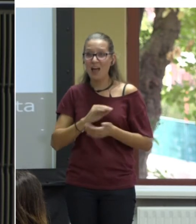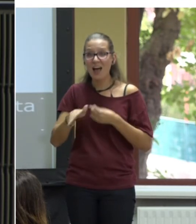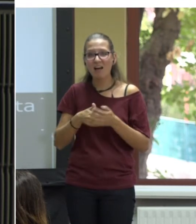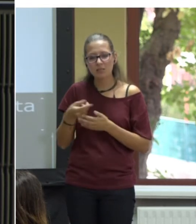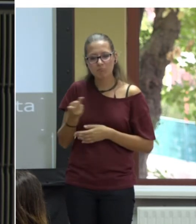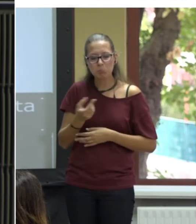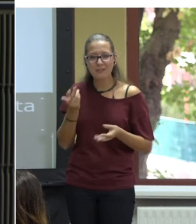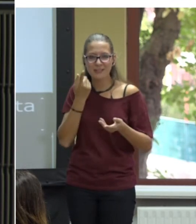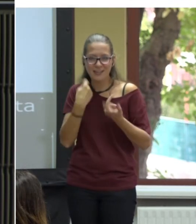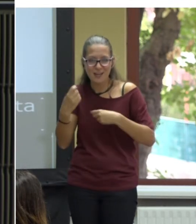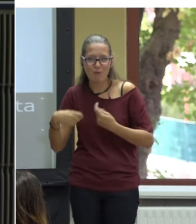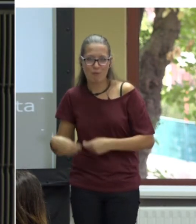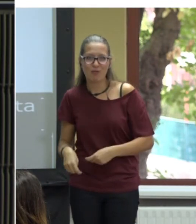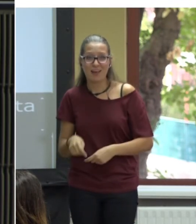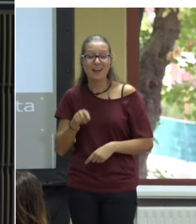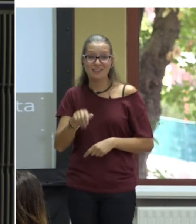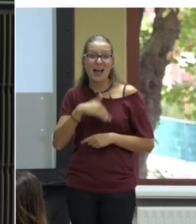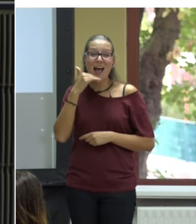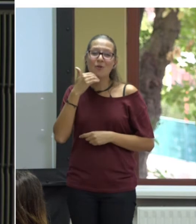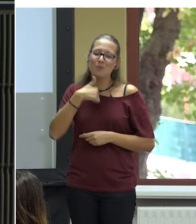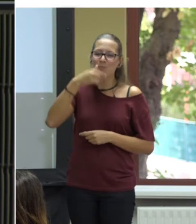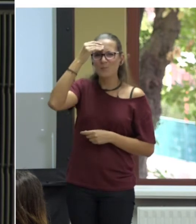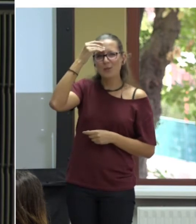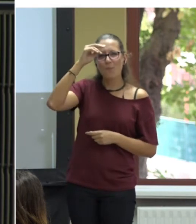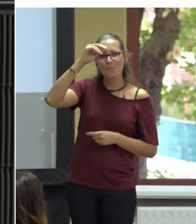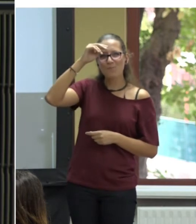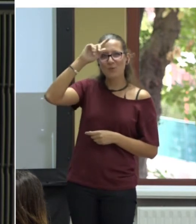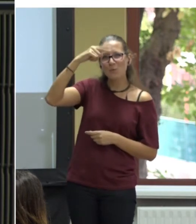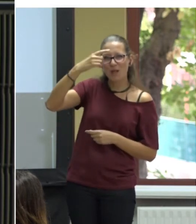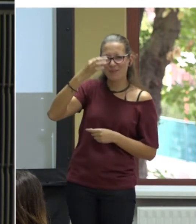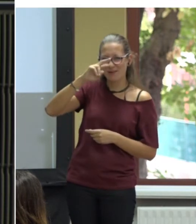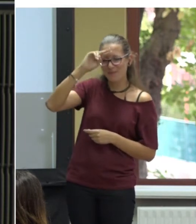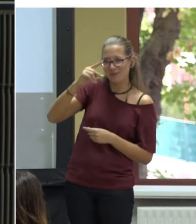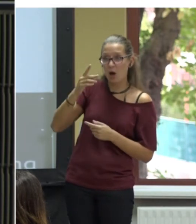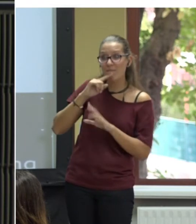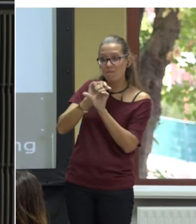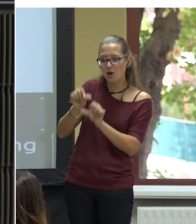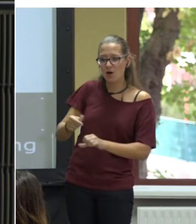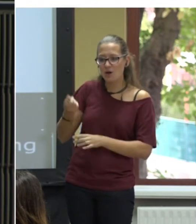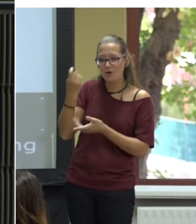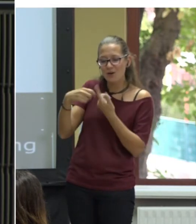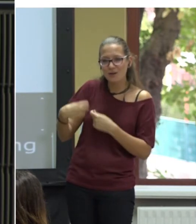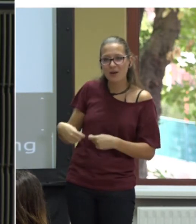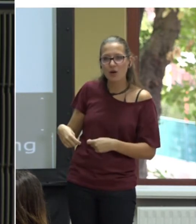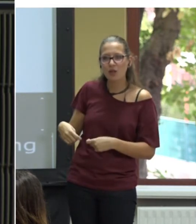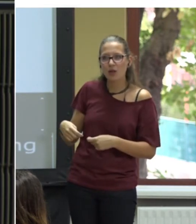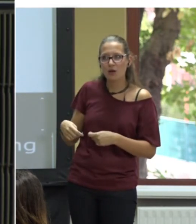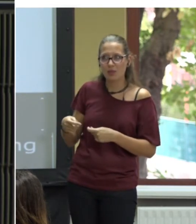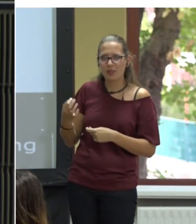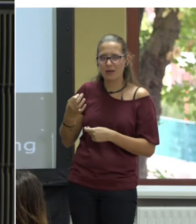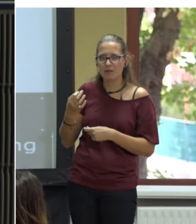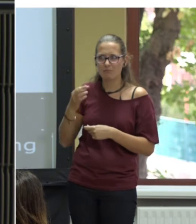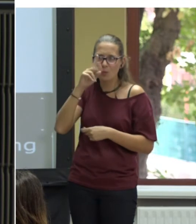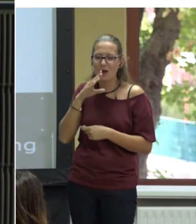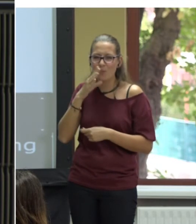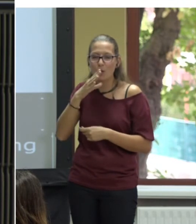standpoint, it is something that concerns or should concern more culture, the